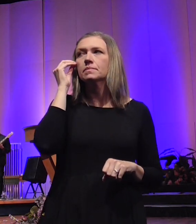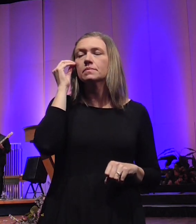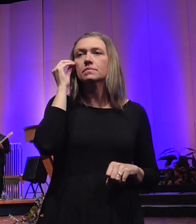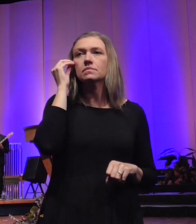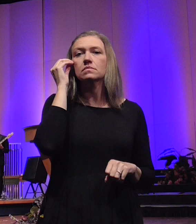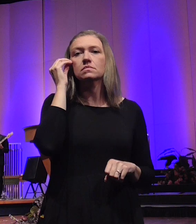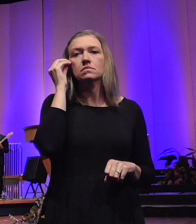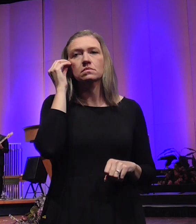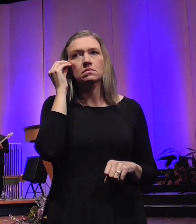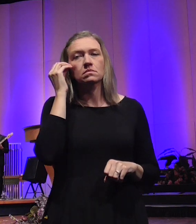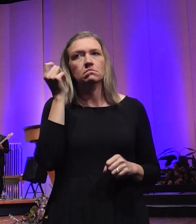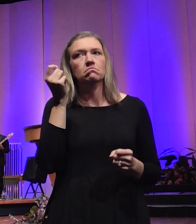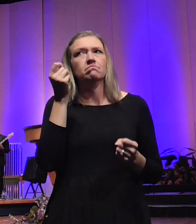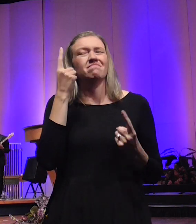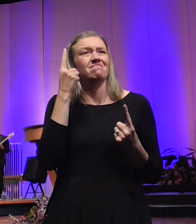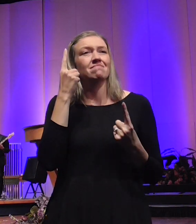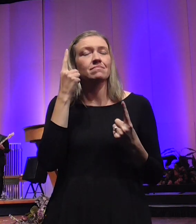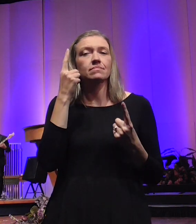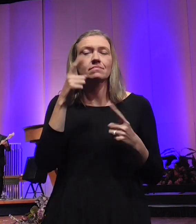Just